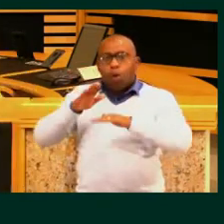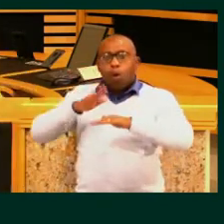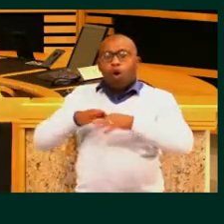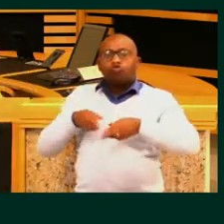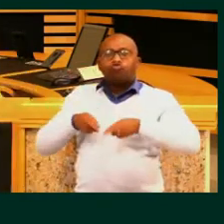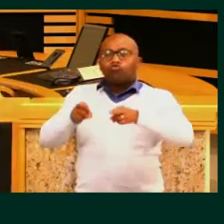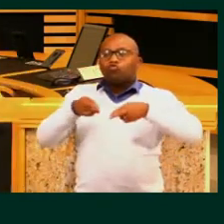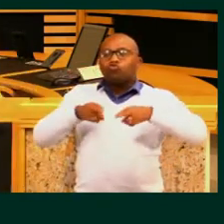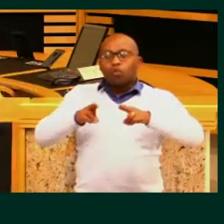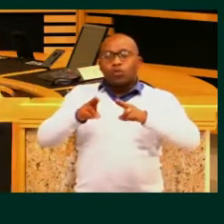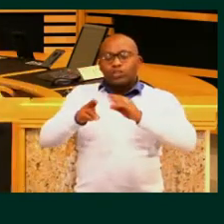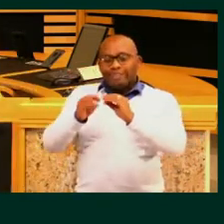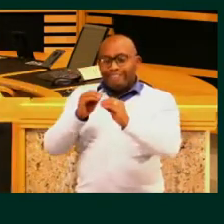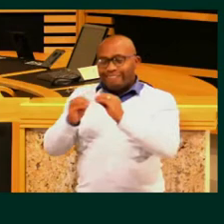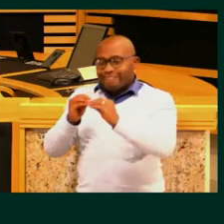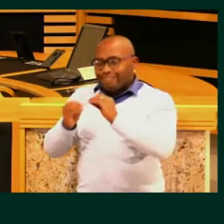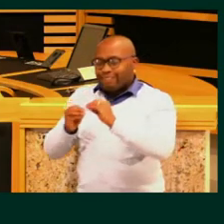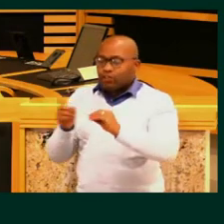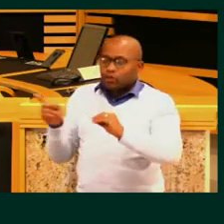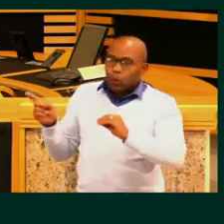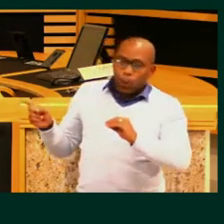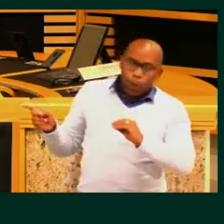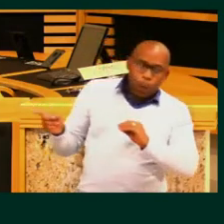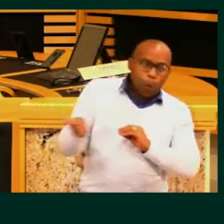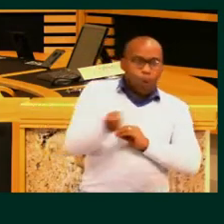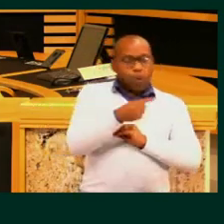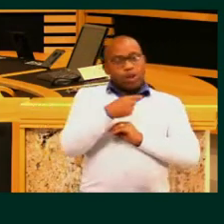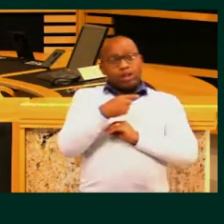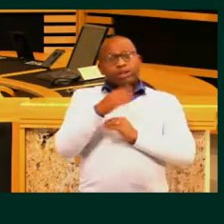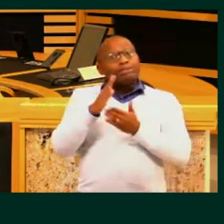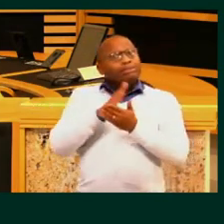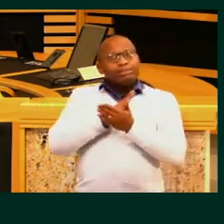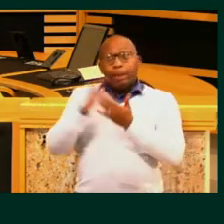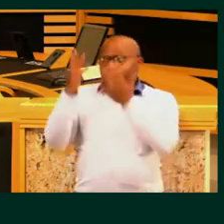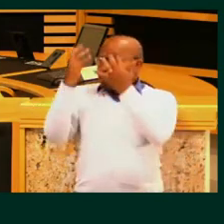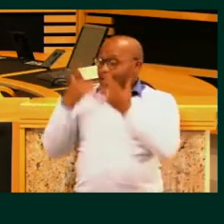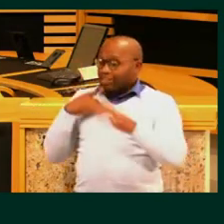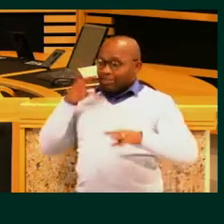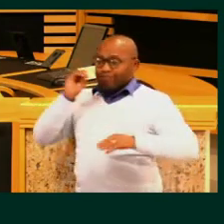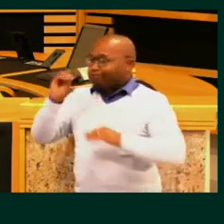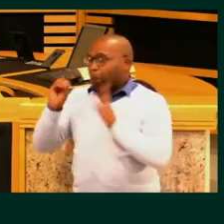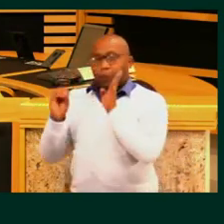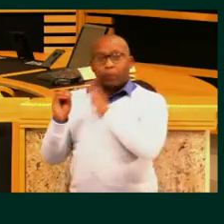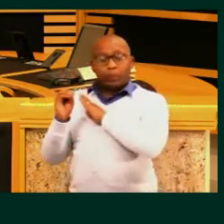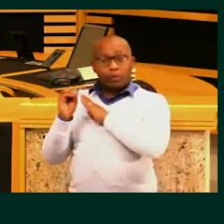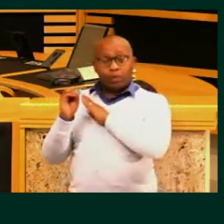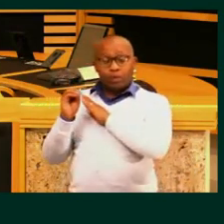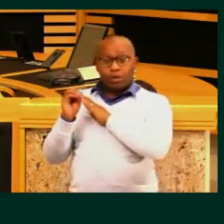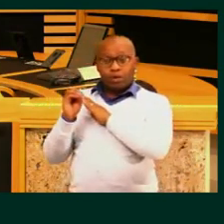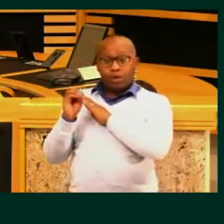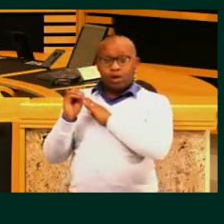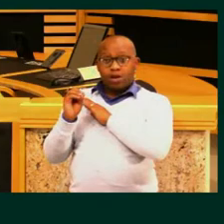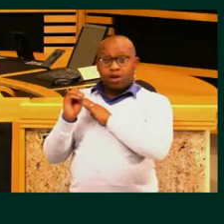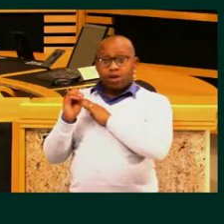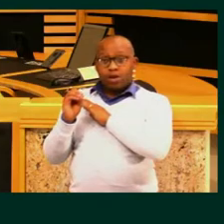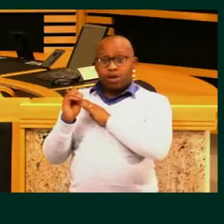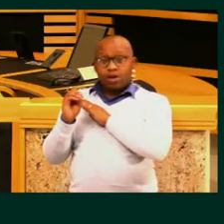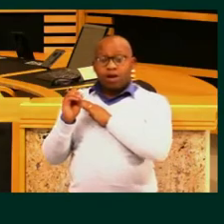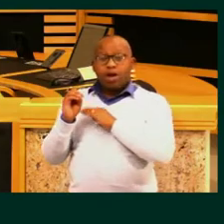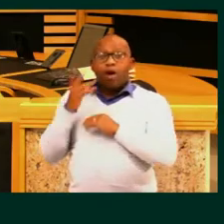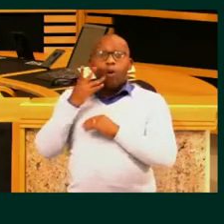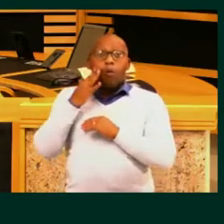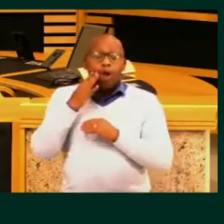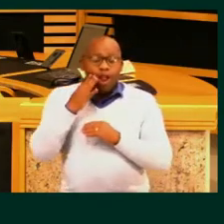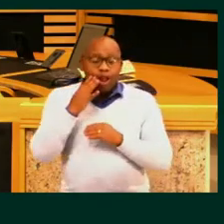zamb because even those that are not budgeted for when the road is not communi is unable to access a